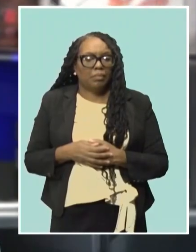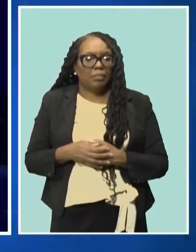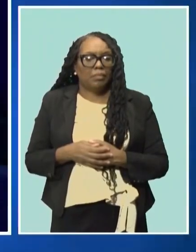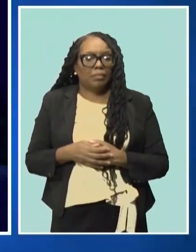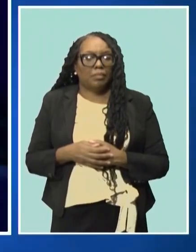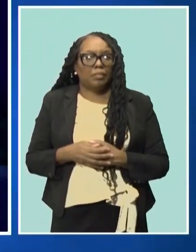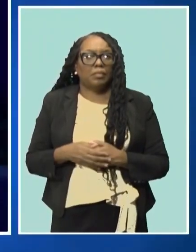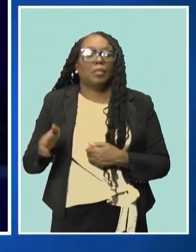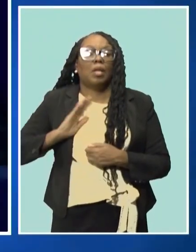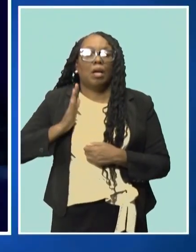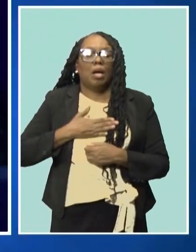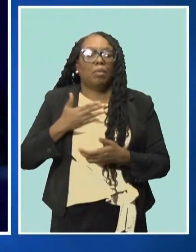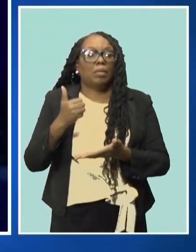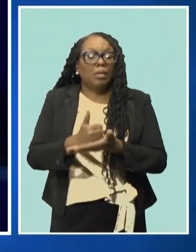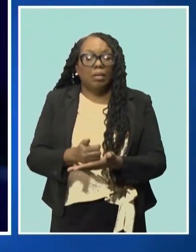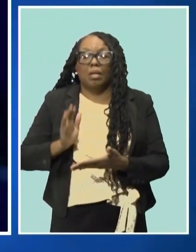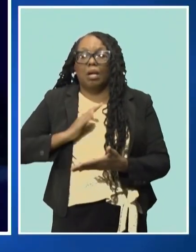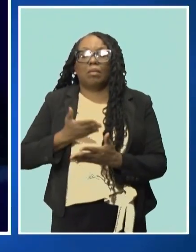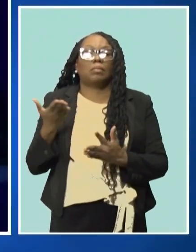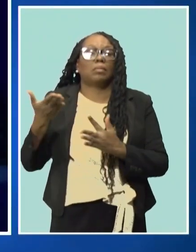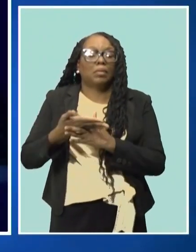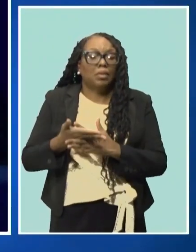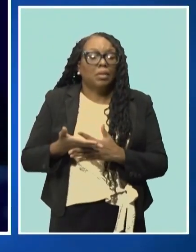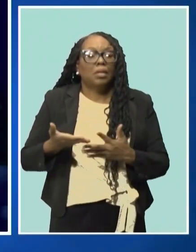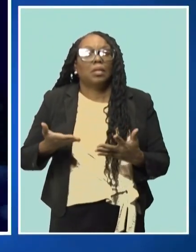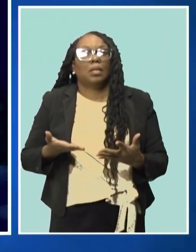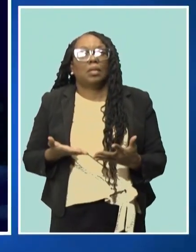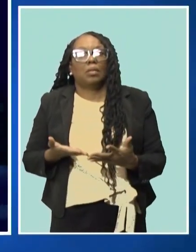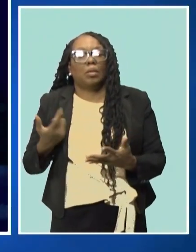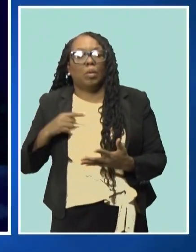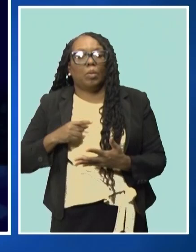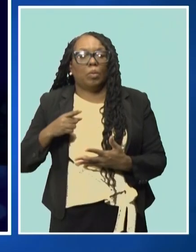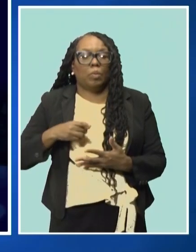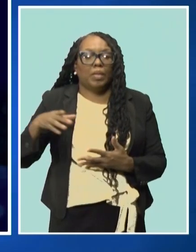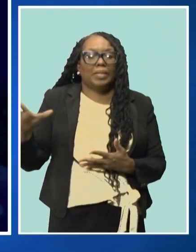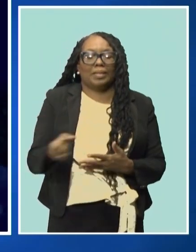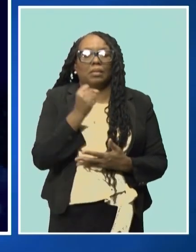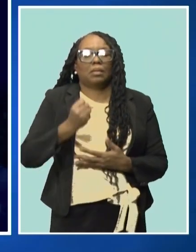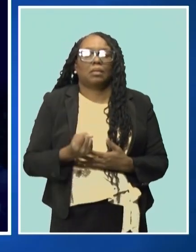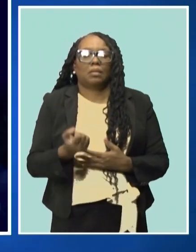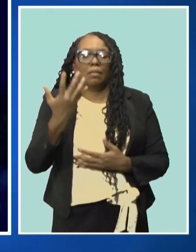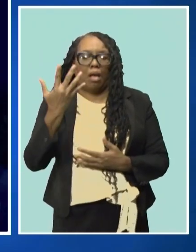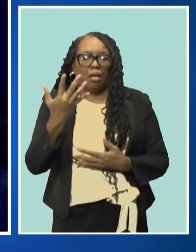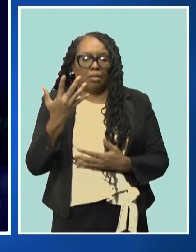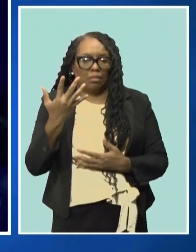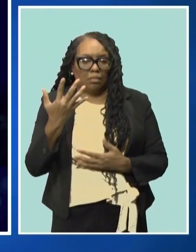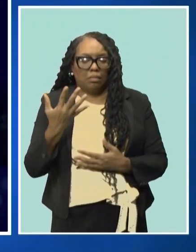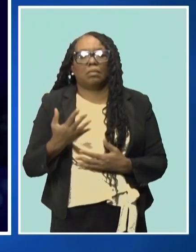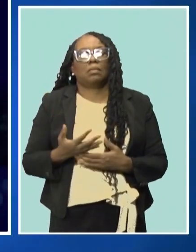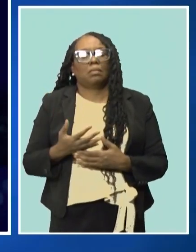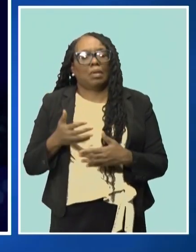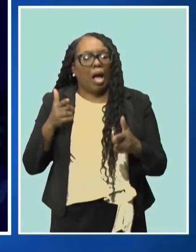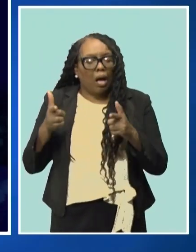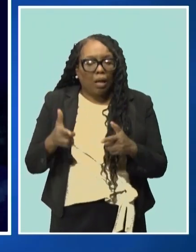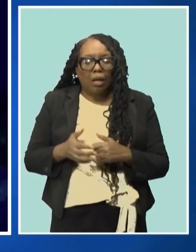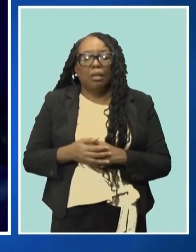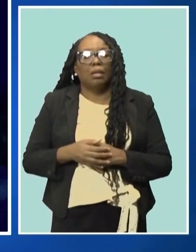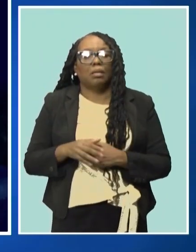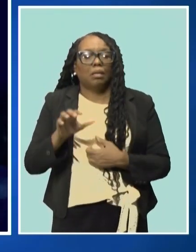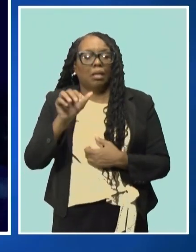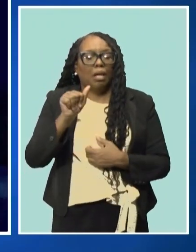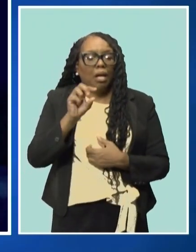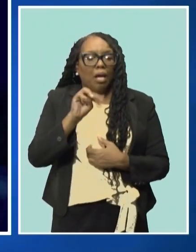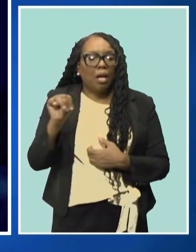Our interventions have also resulted in the seizure of 5 firearms and ammunition from these